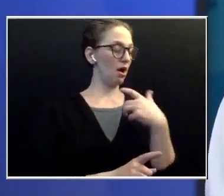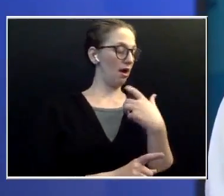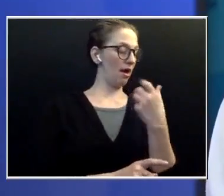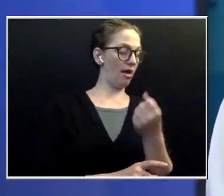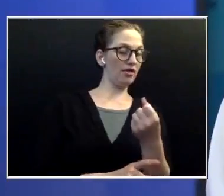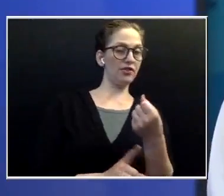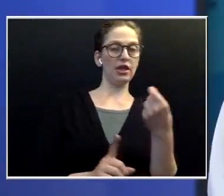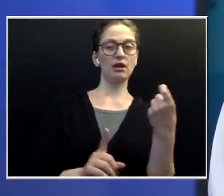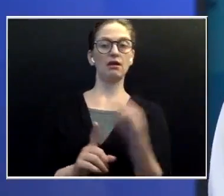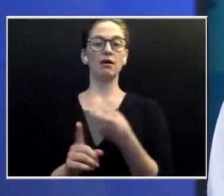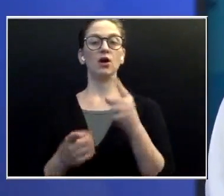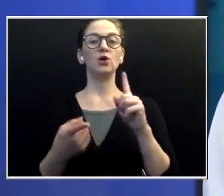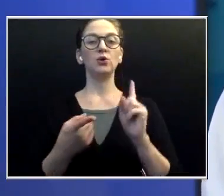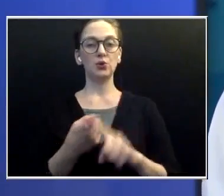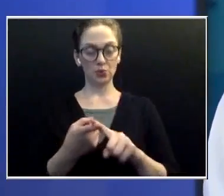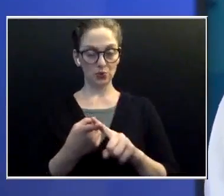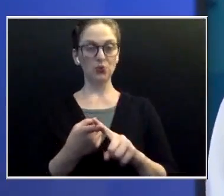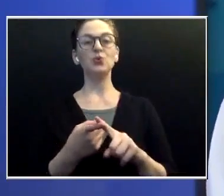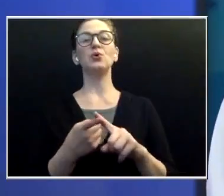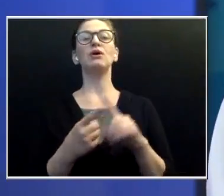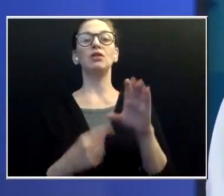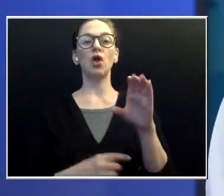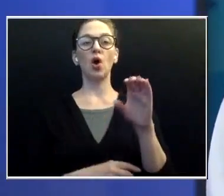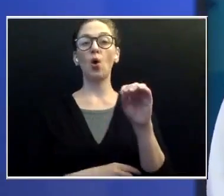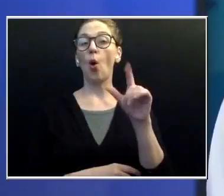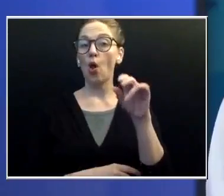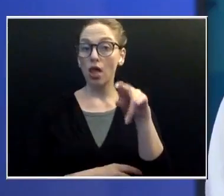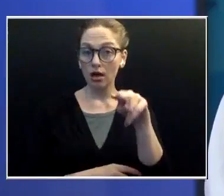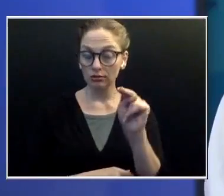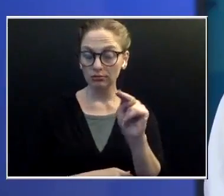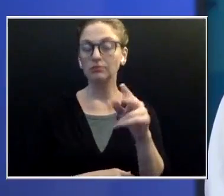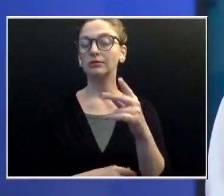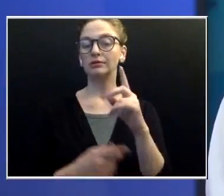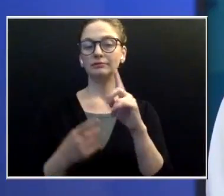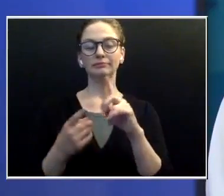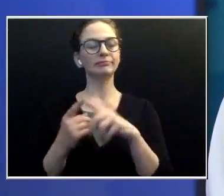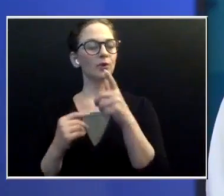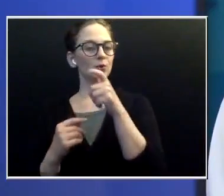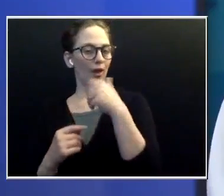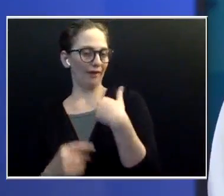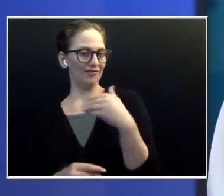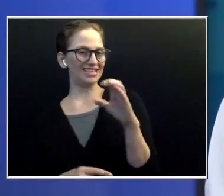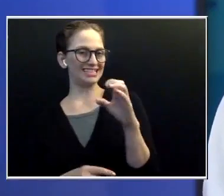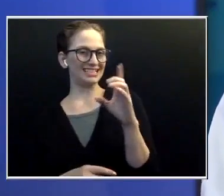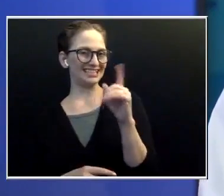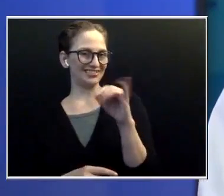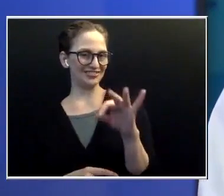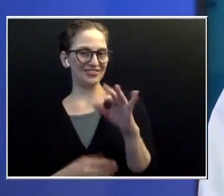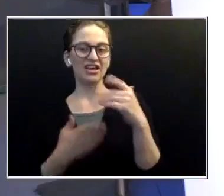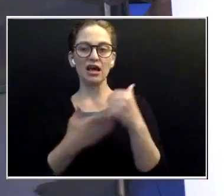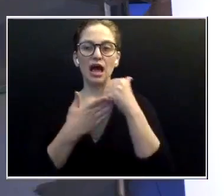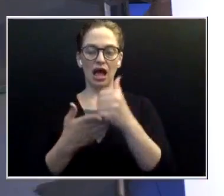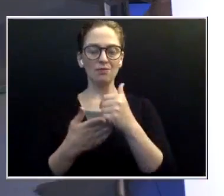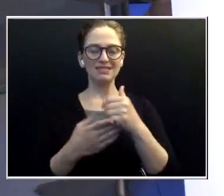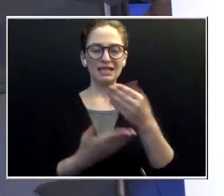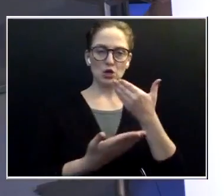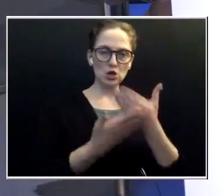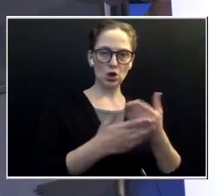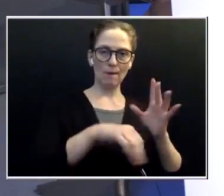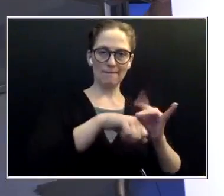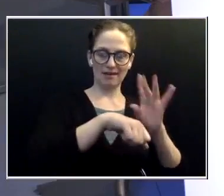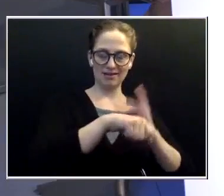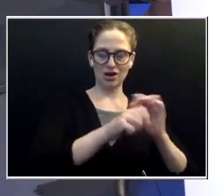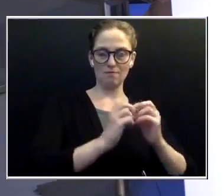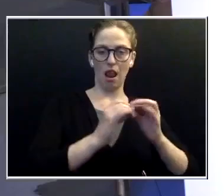lumen actually of patients who have C. diff. Actually, this helped us actually to restore and repopulate the gut for these patients. So once this balance, as you said,